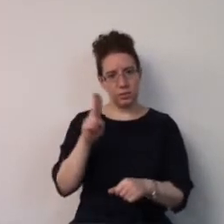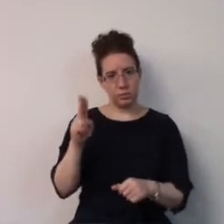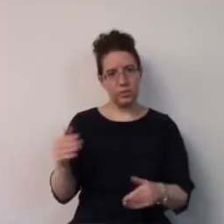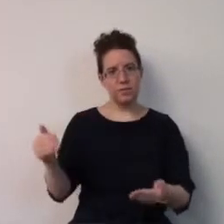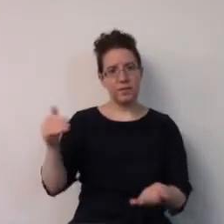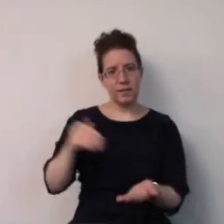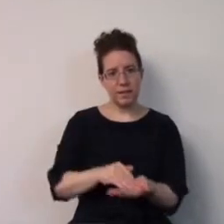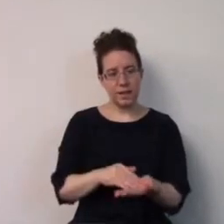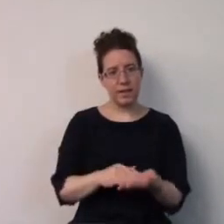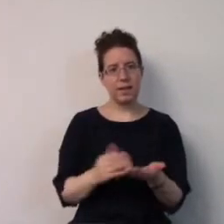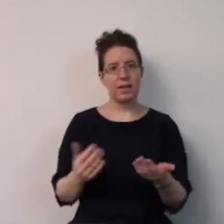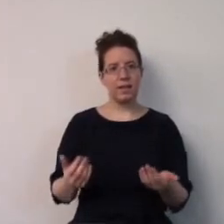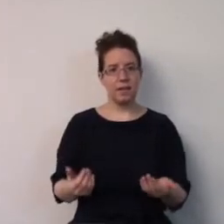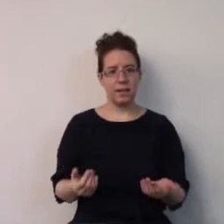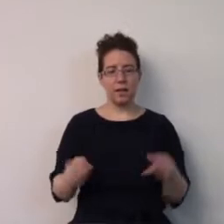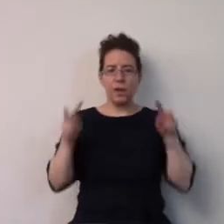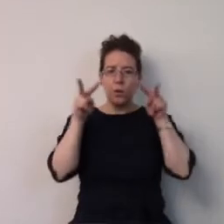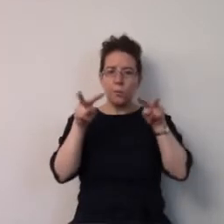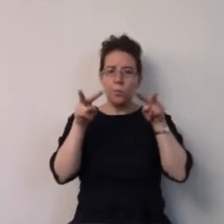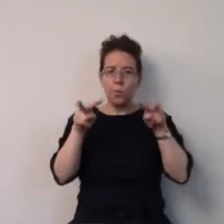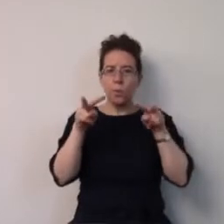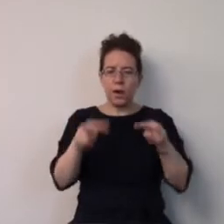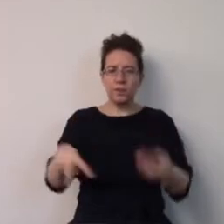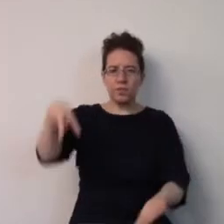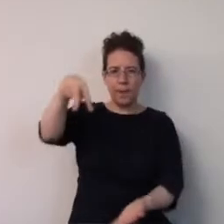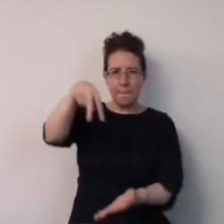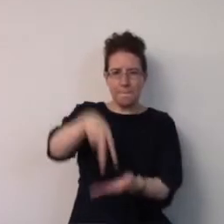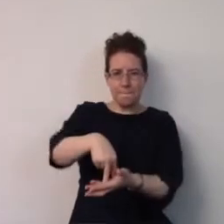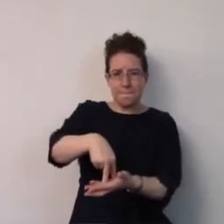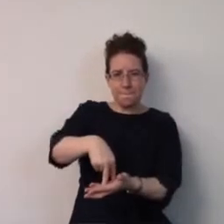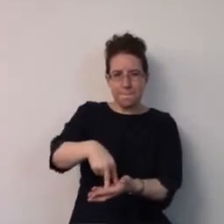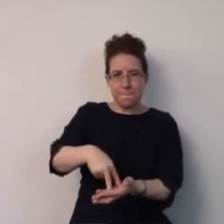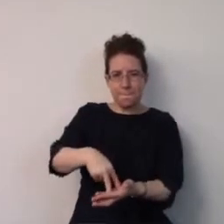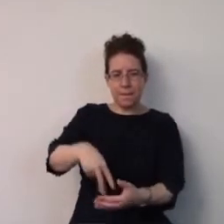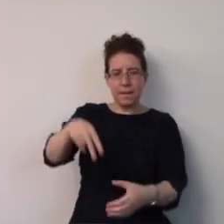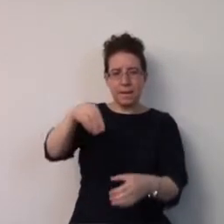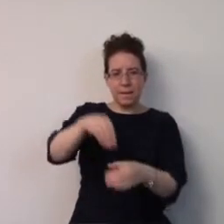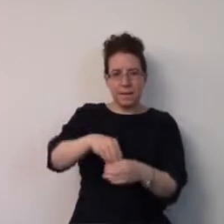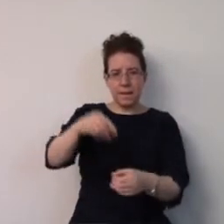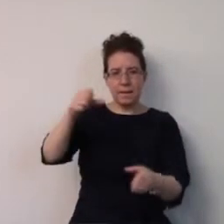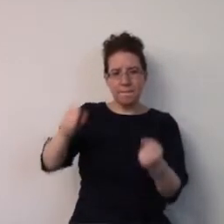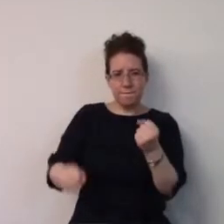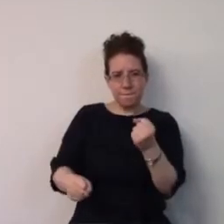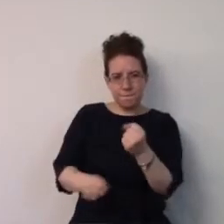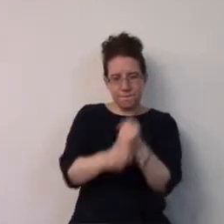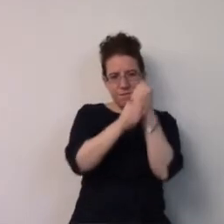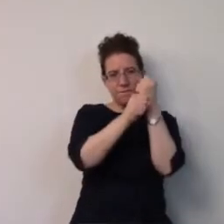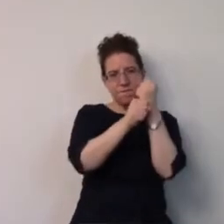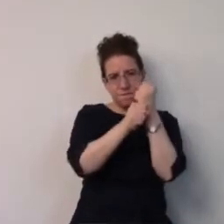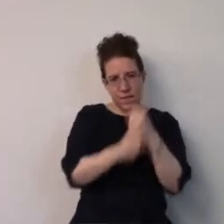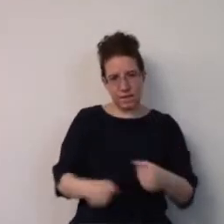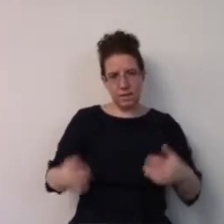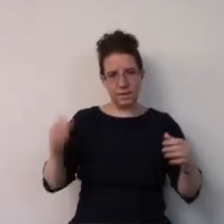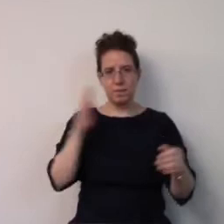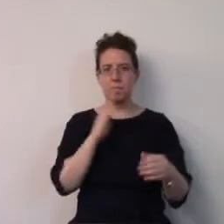you like men, act like men, be strong. Hey. And in Colossians 4:1, continue in prayer and watch in